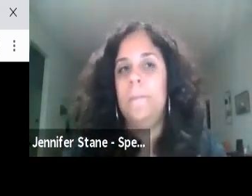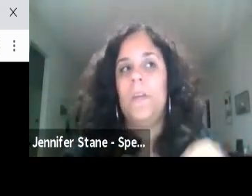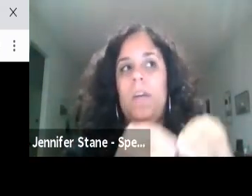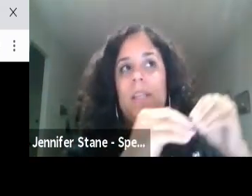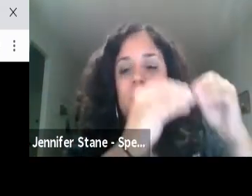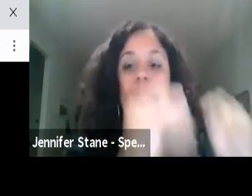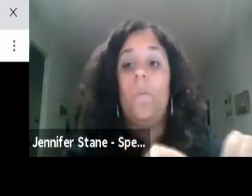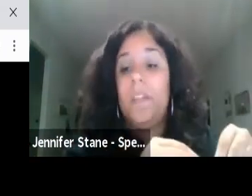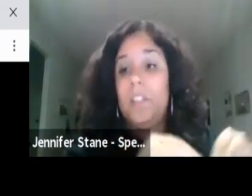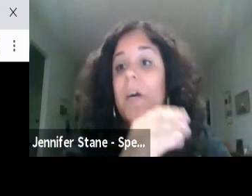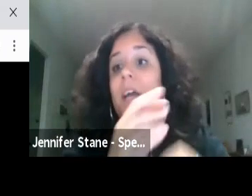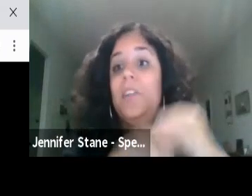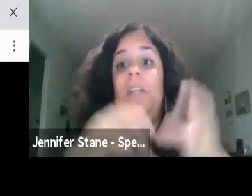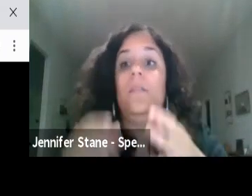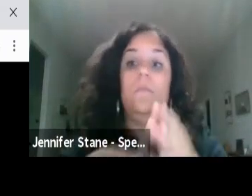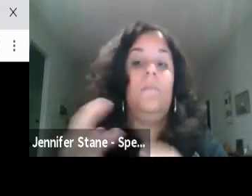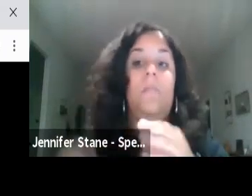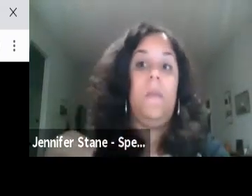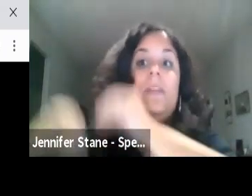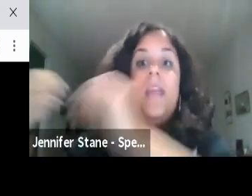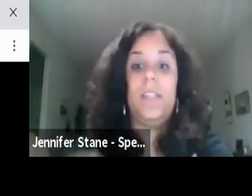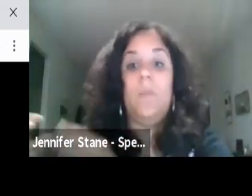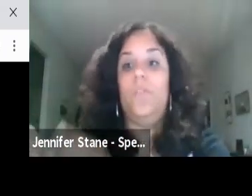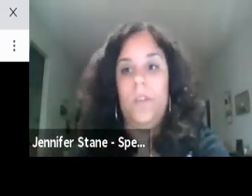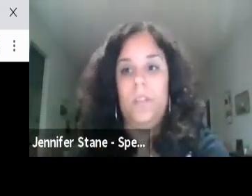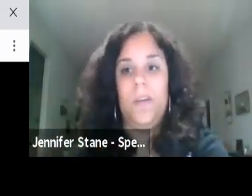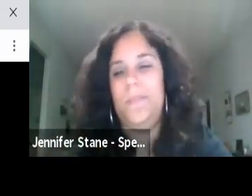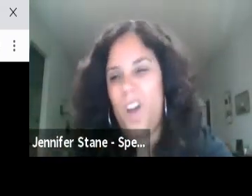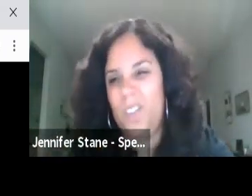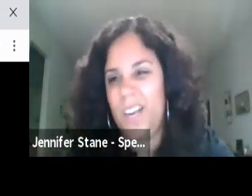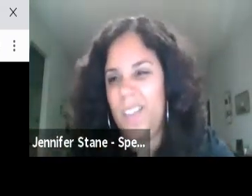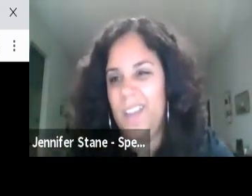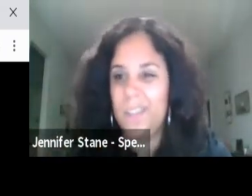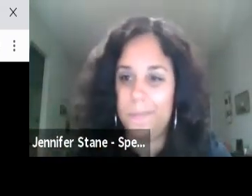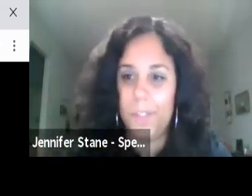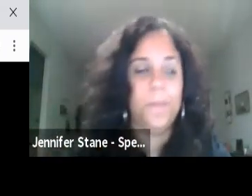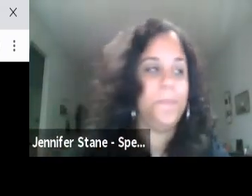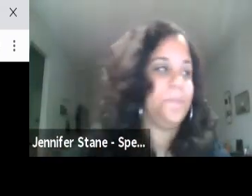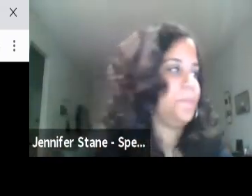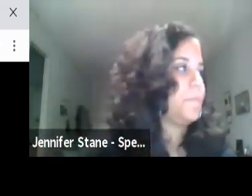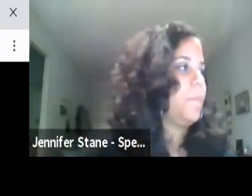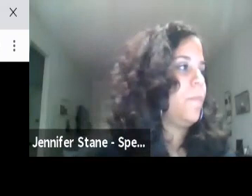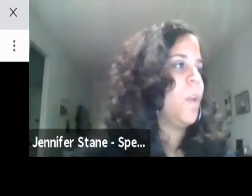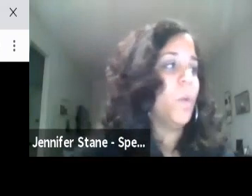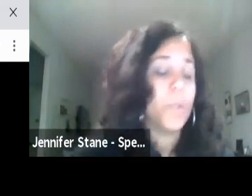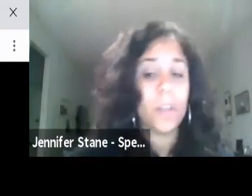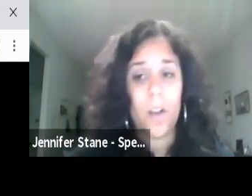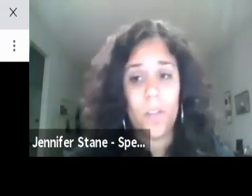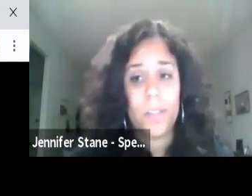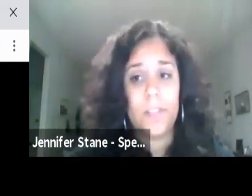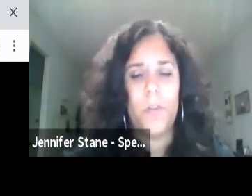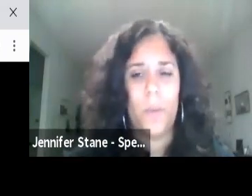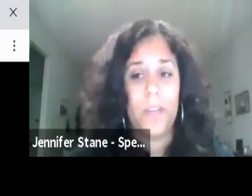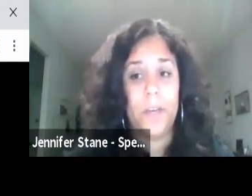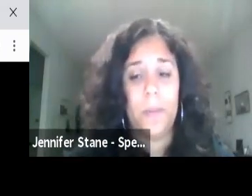understand, okay, let's schedule this much, and then maybe next time we'll do this much, all those kind of things. So we learn about